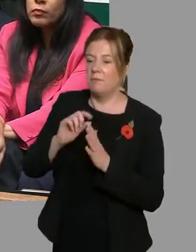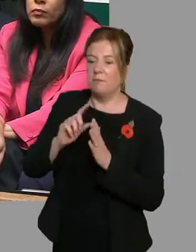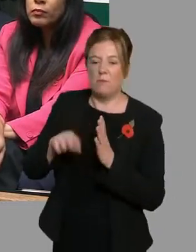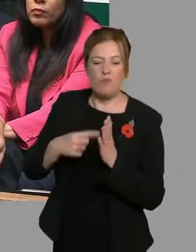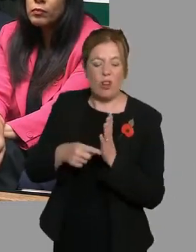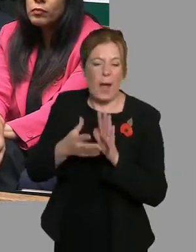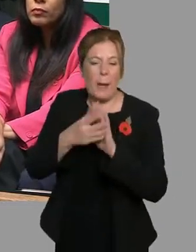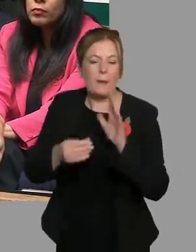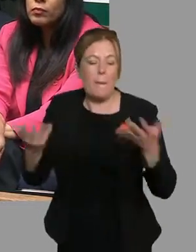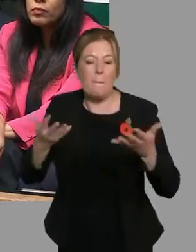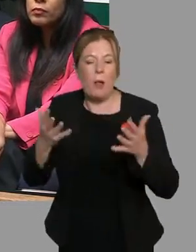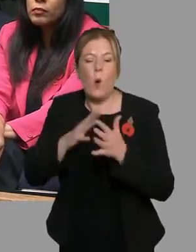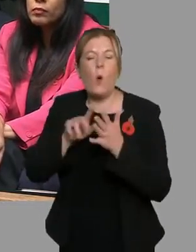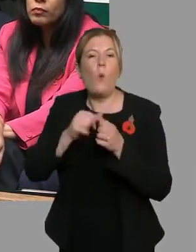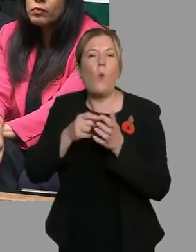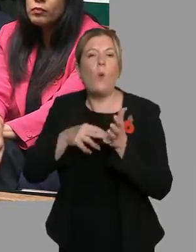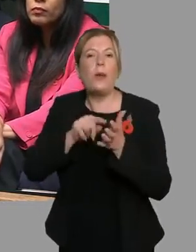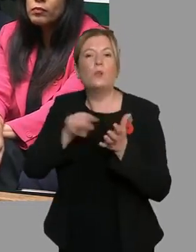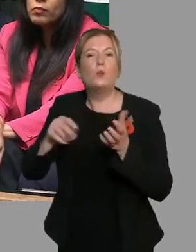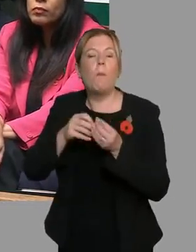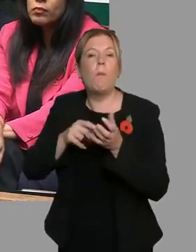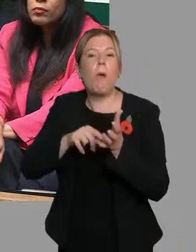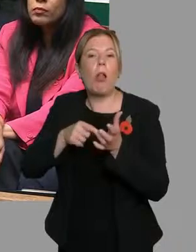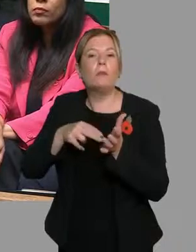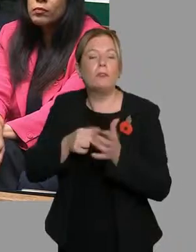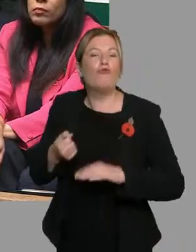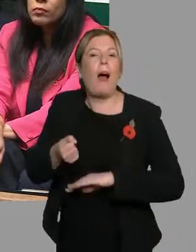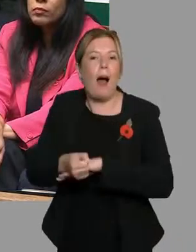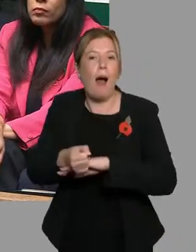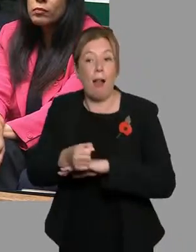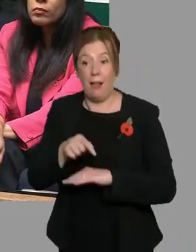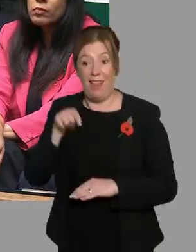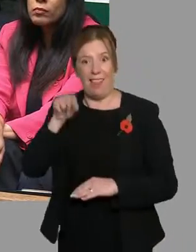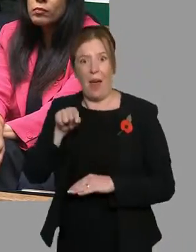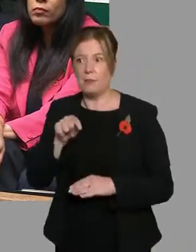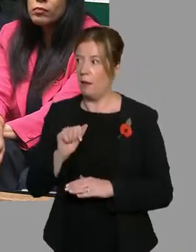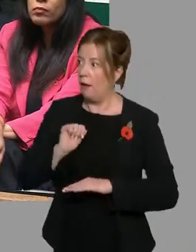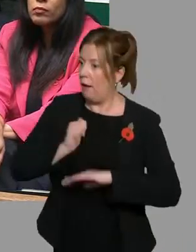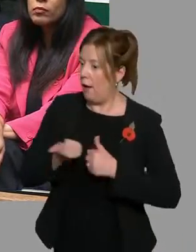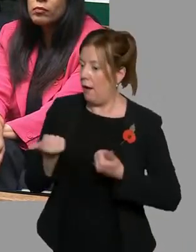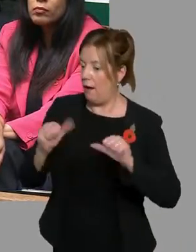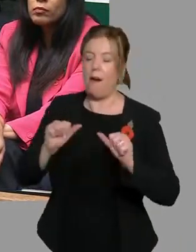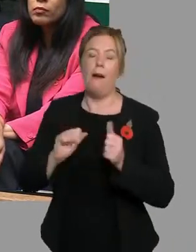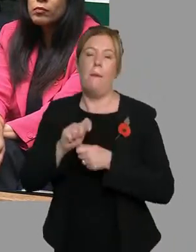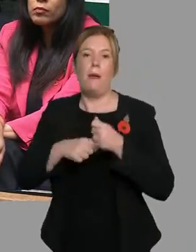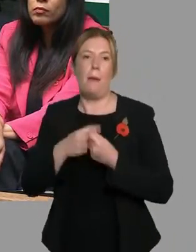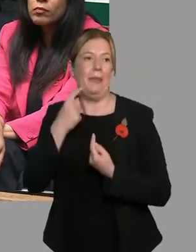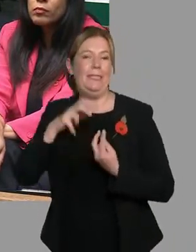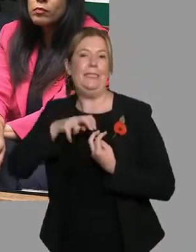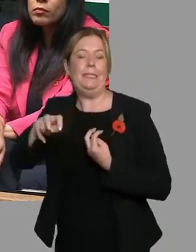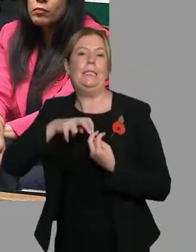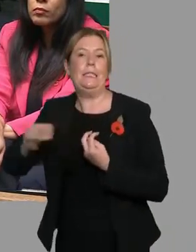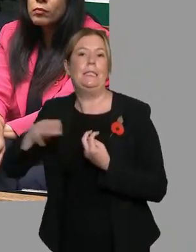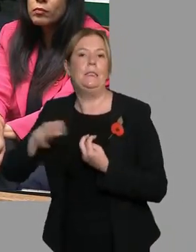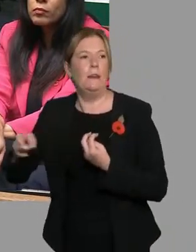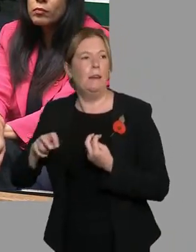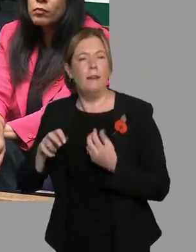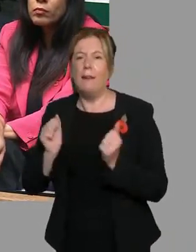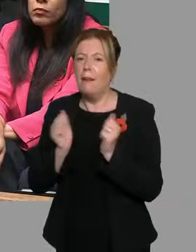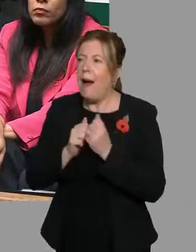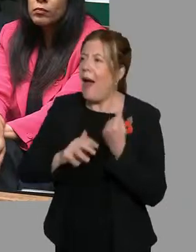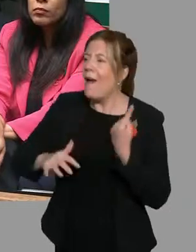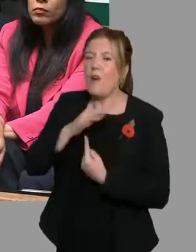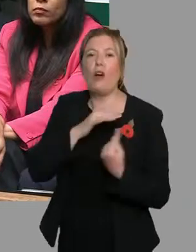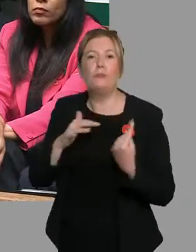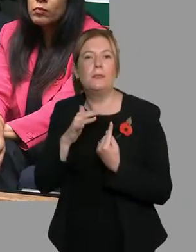which will deliver more reliable and greener journeys. Does the Prime Minister agree with me that investment in the key infrastructure of towns such as